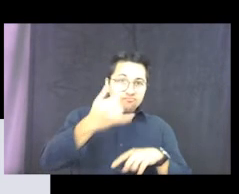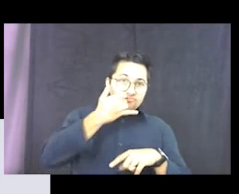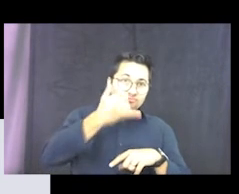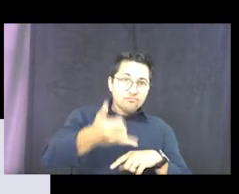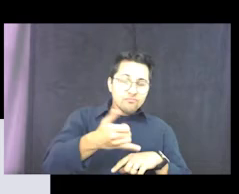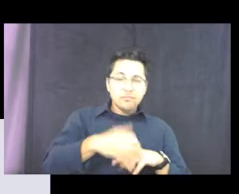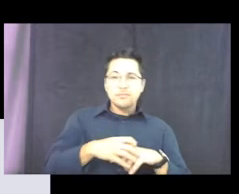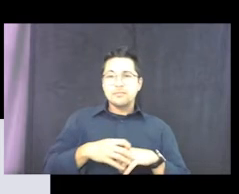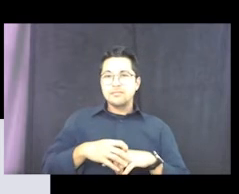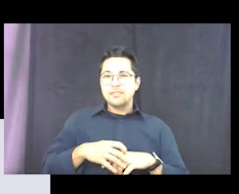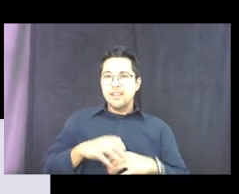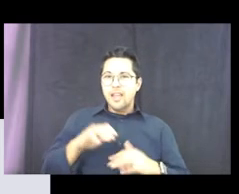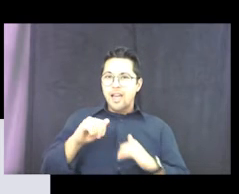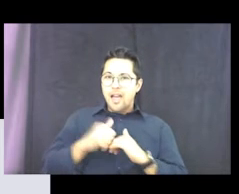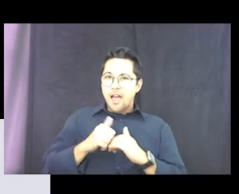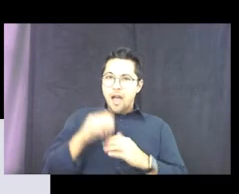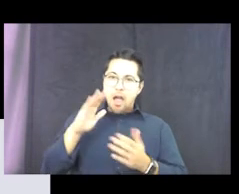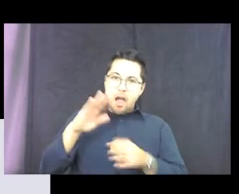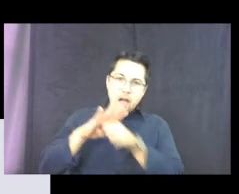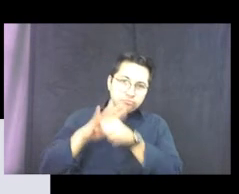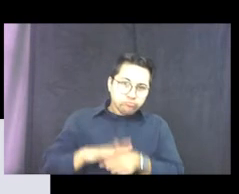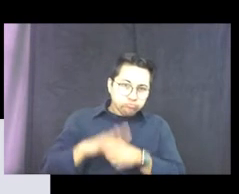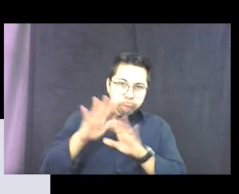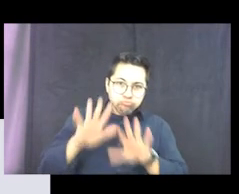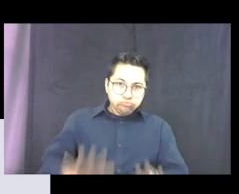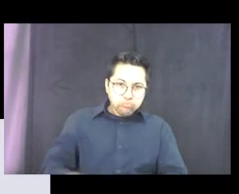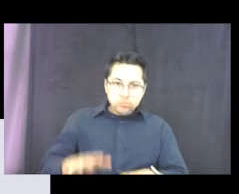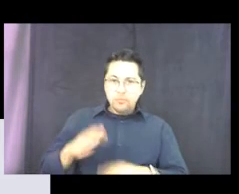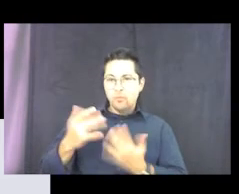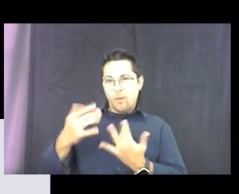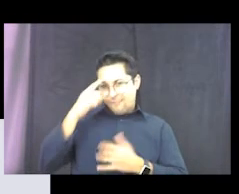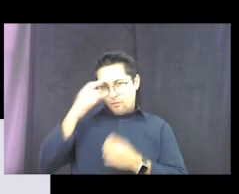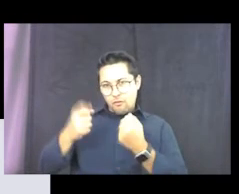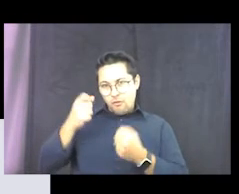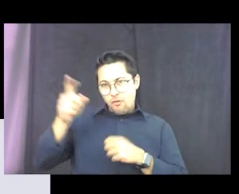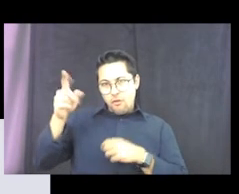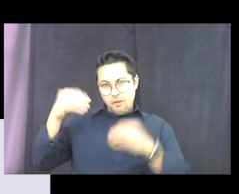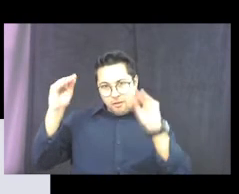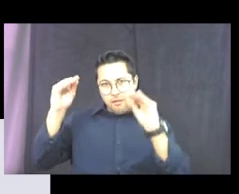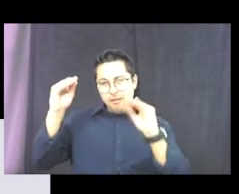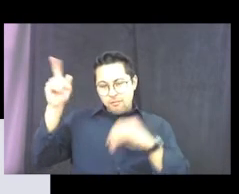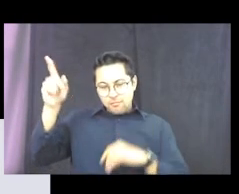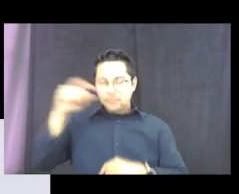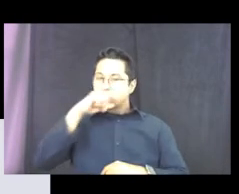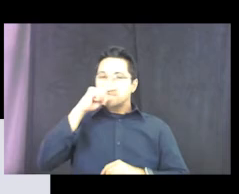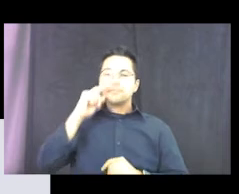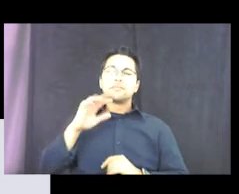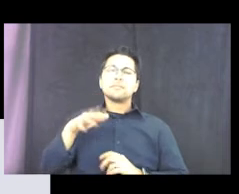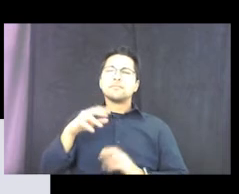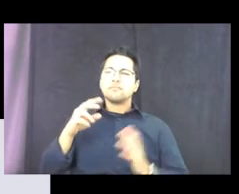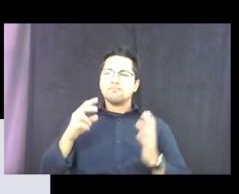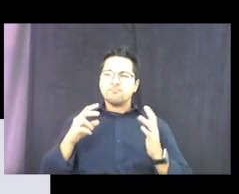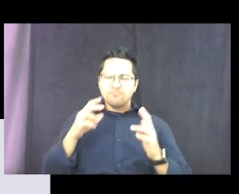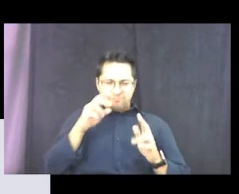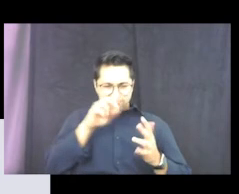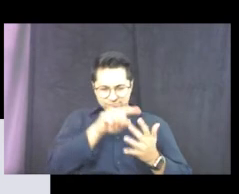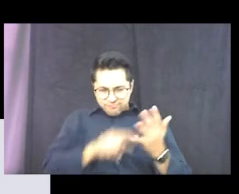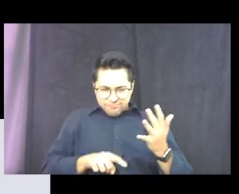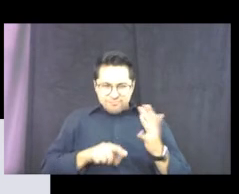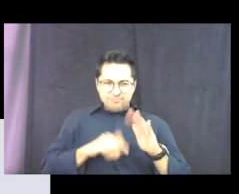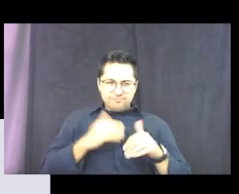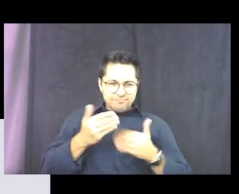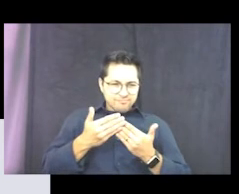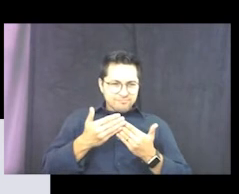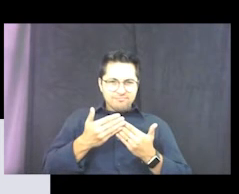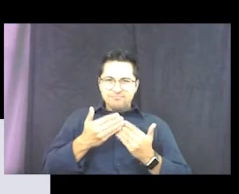to de-stress when you're waiting in the car dealership for your car to be fixed? Looking at all the things you could do and thinking about